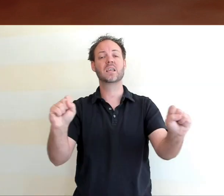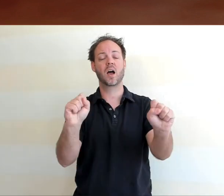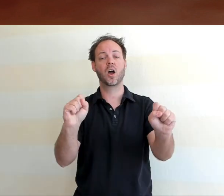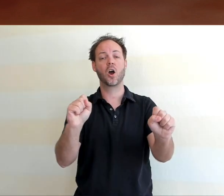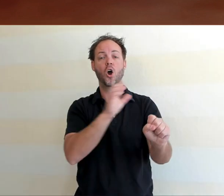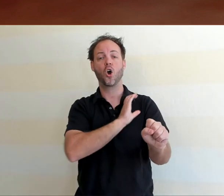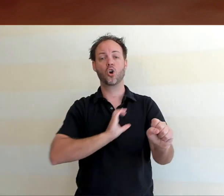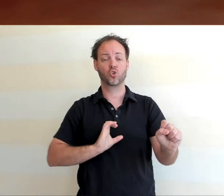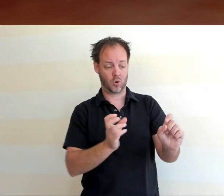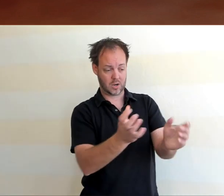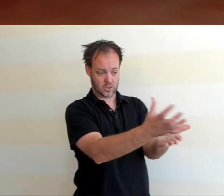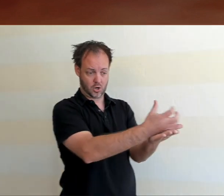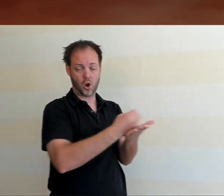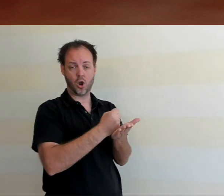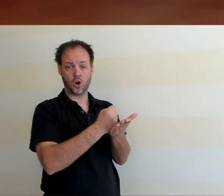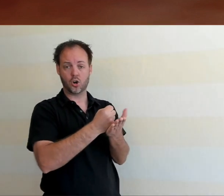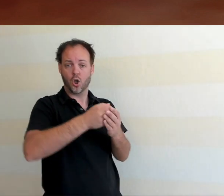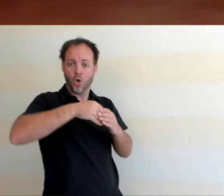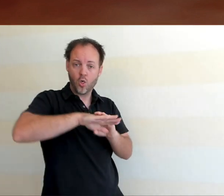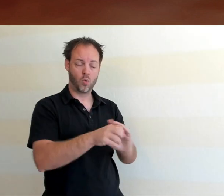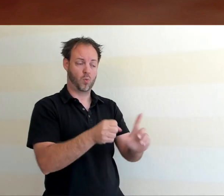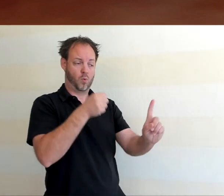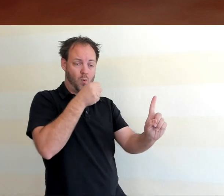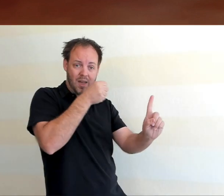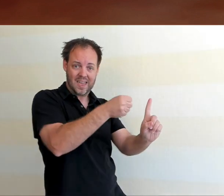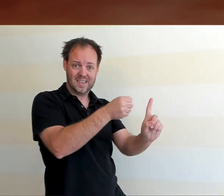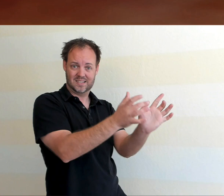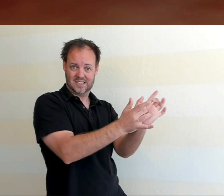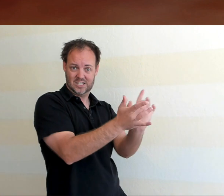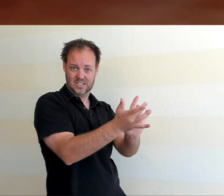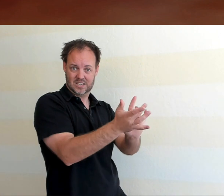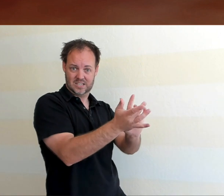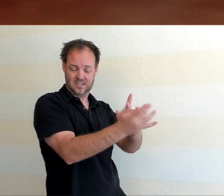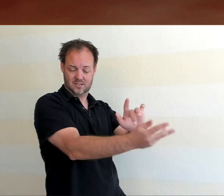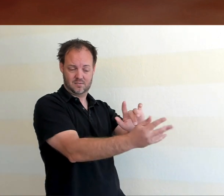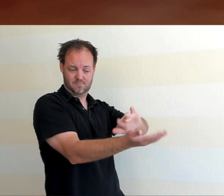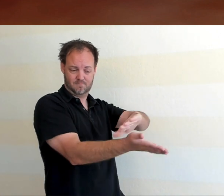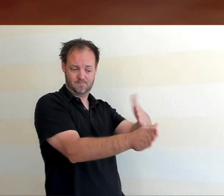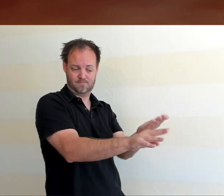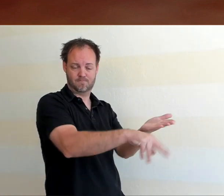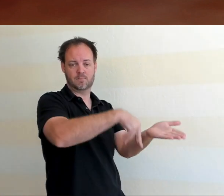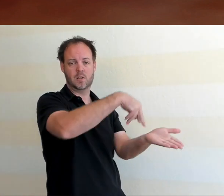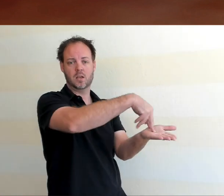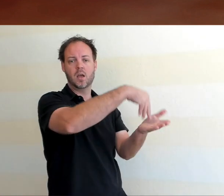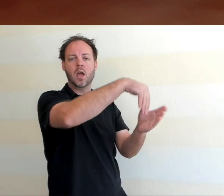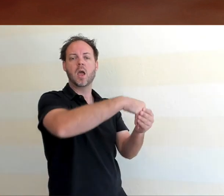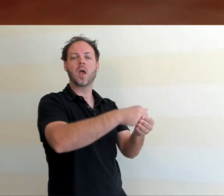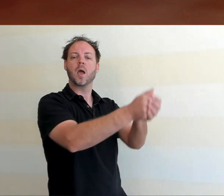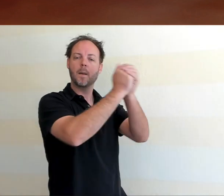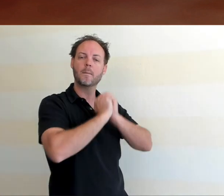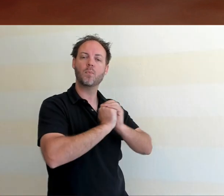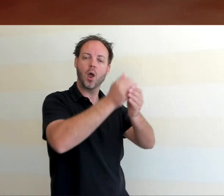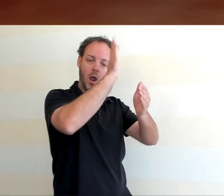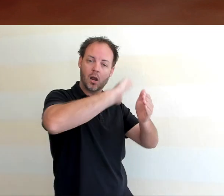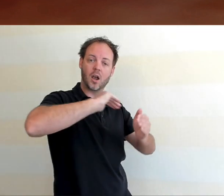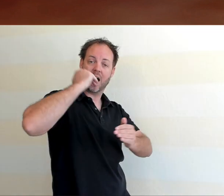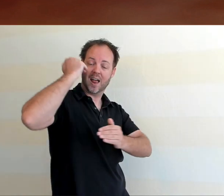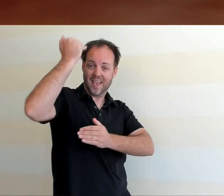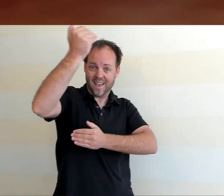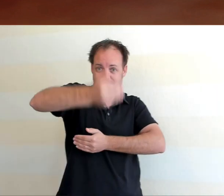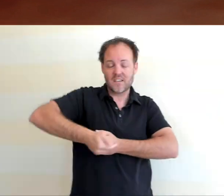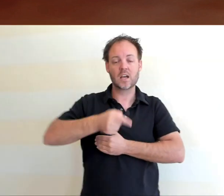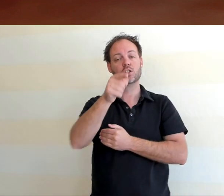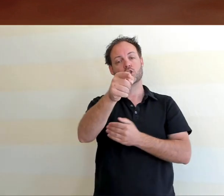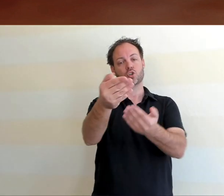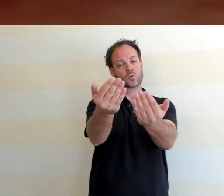has earned for you through his life, death, and resurrection. In prayer, God invites you to come before